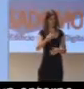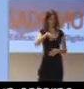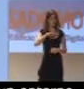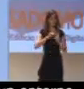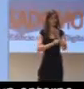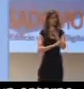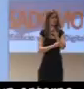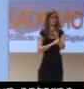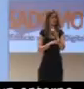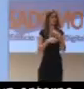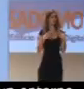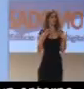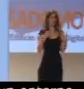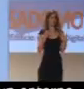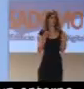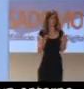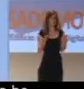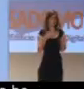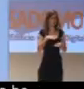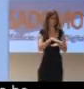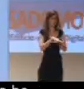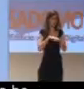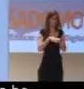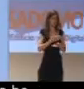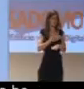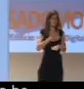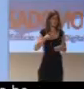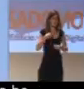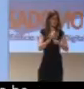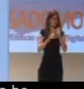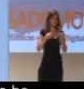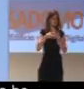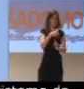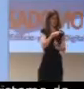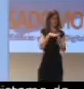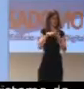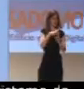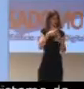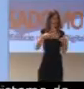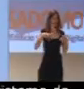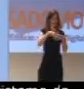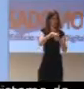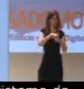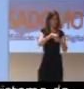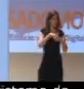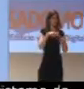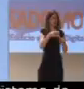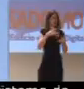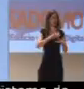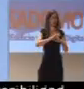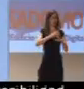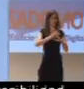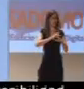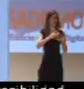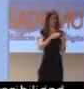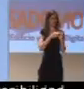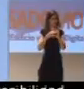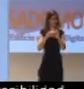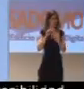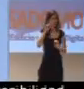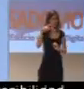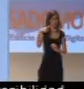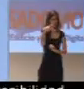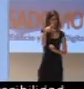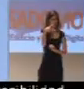market these devices, and our strategy has been to develop an ecosystem of digital inclusion based